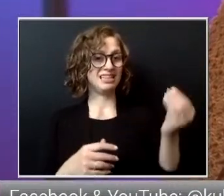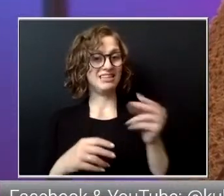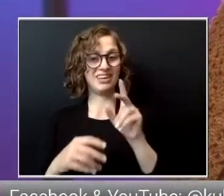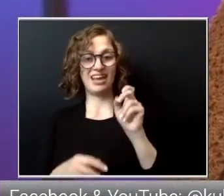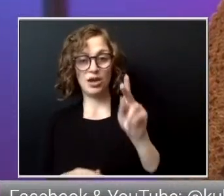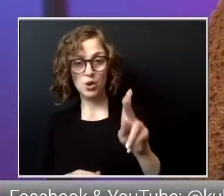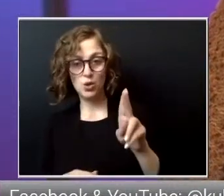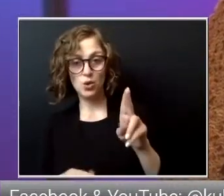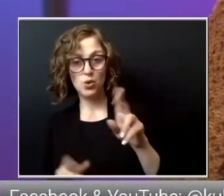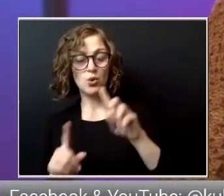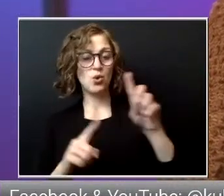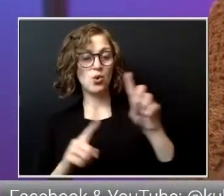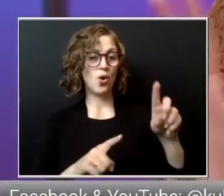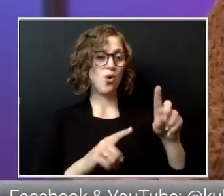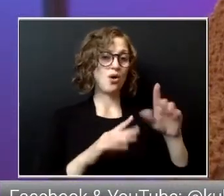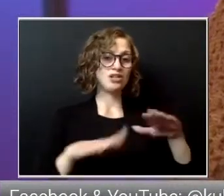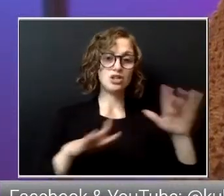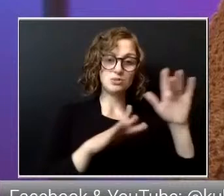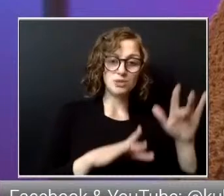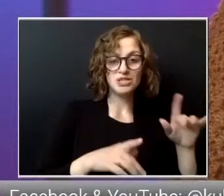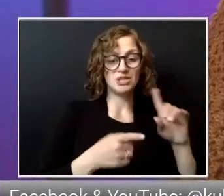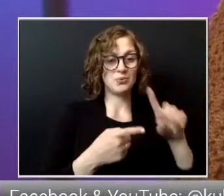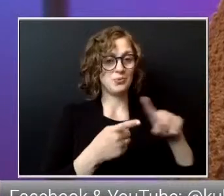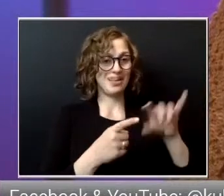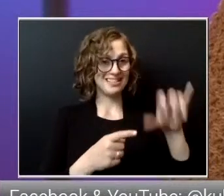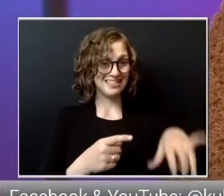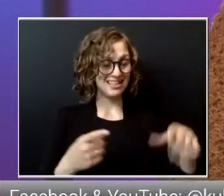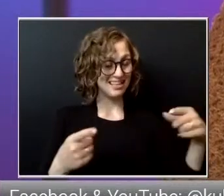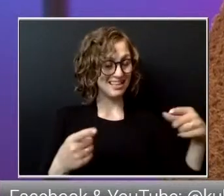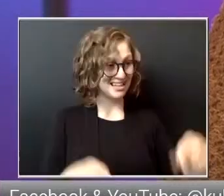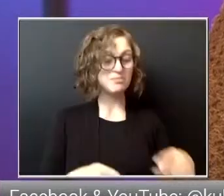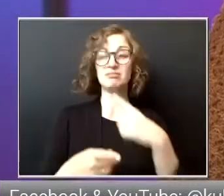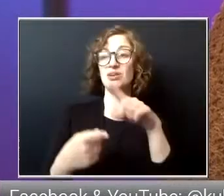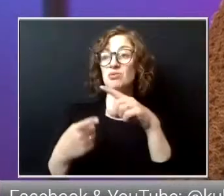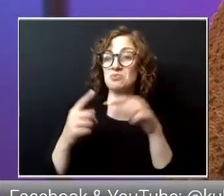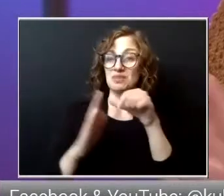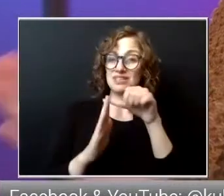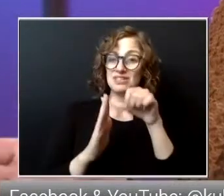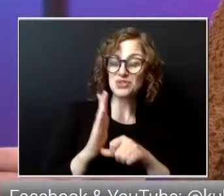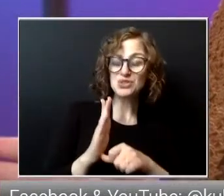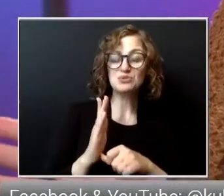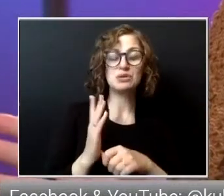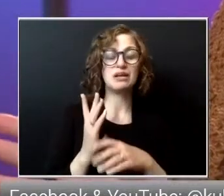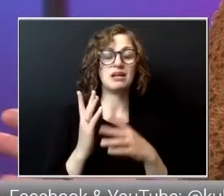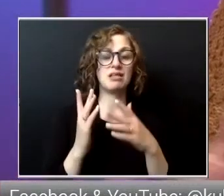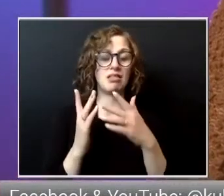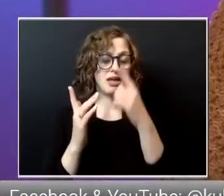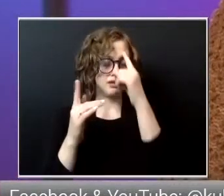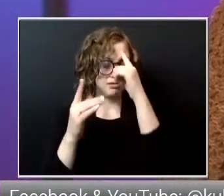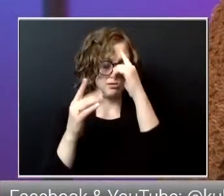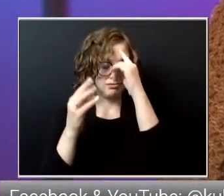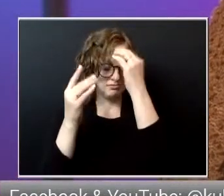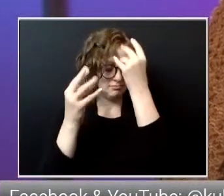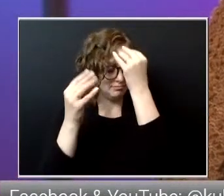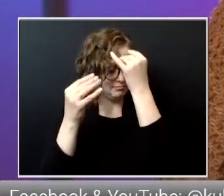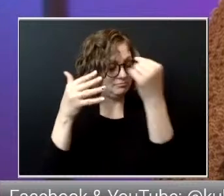to happen? And then, okay, when are we going to do the surgery? And then after his surgery, he